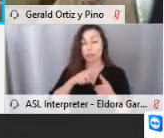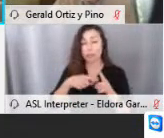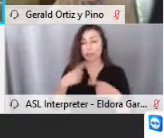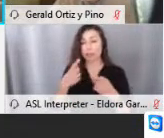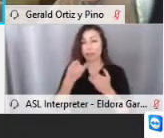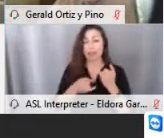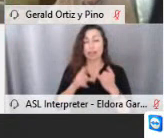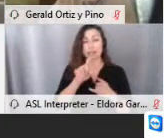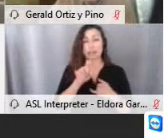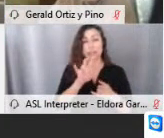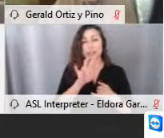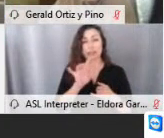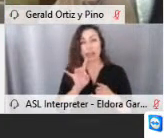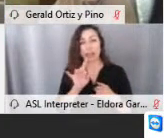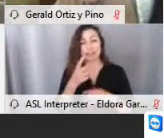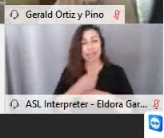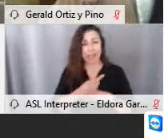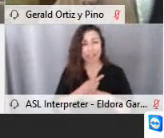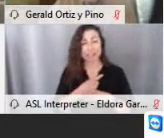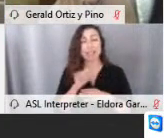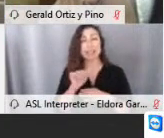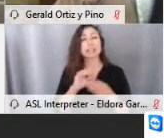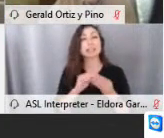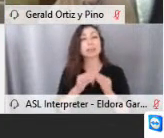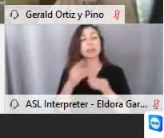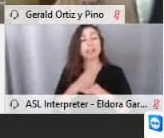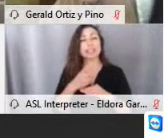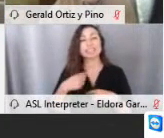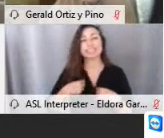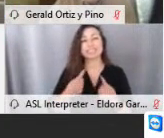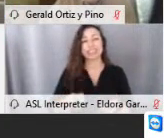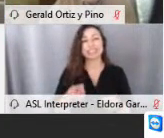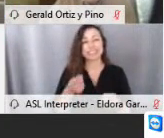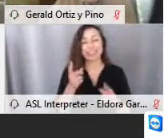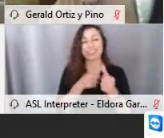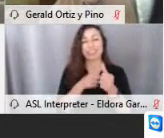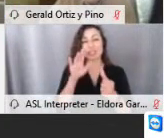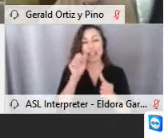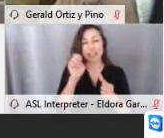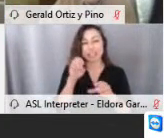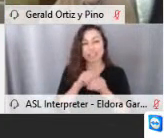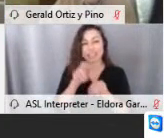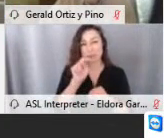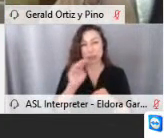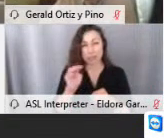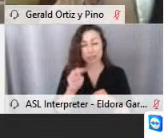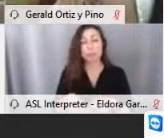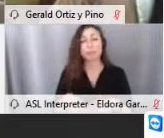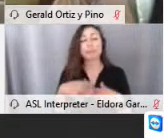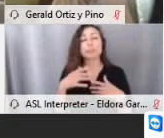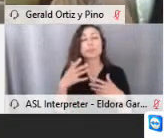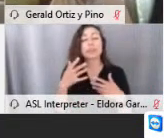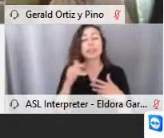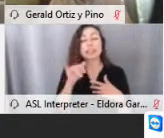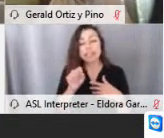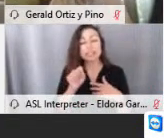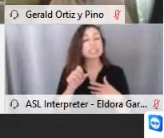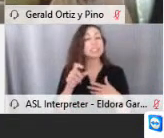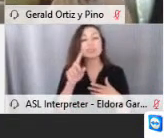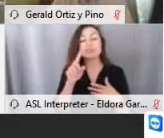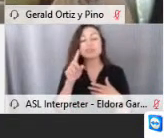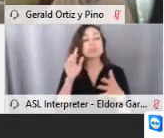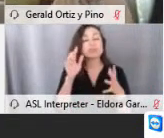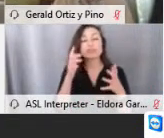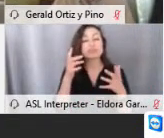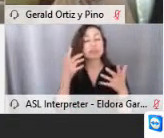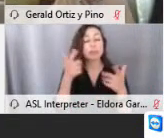last 178 days, which is the number of days since our first case in New Mexico, is just an